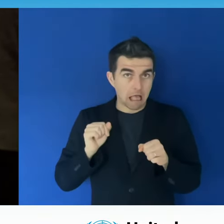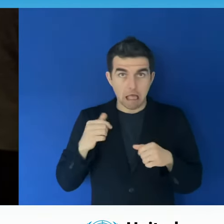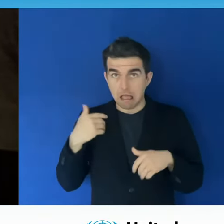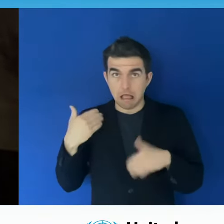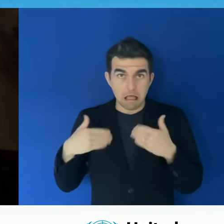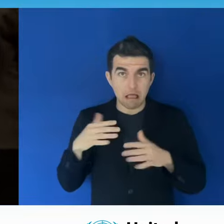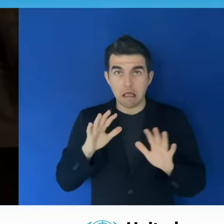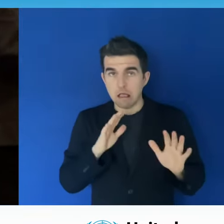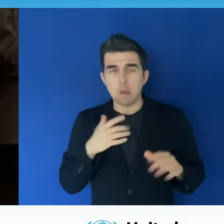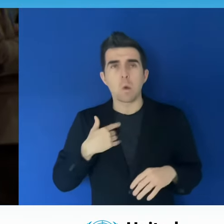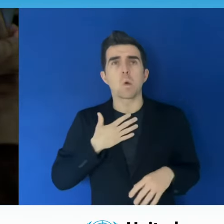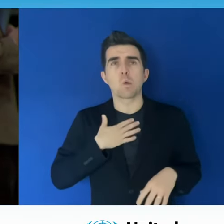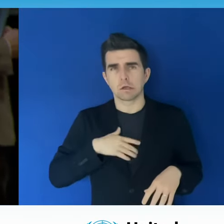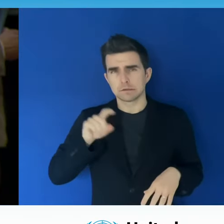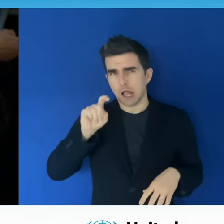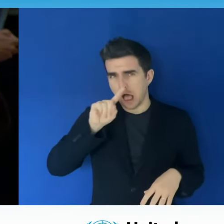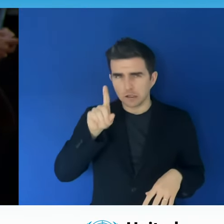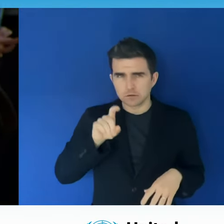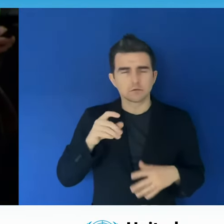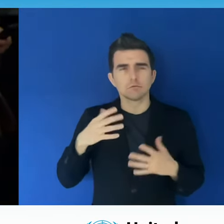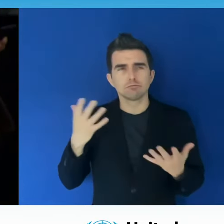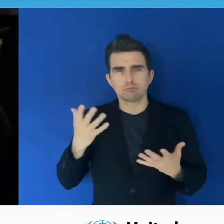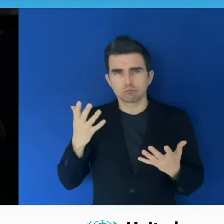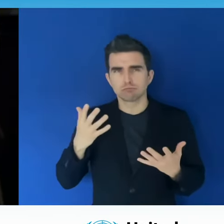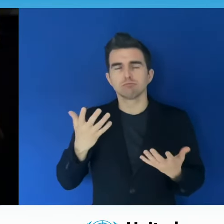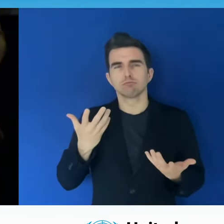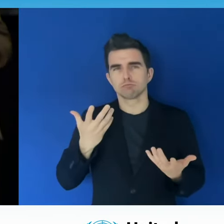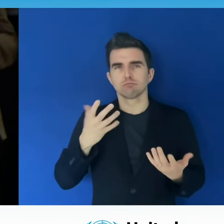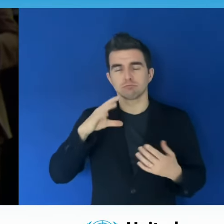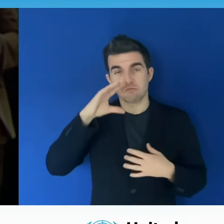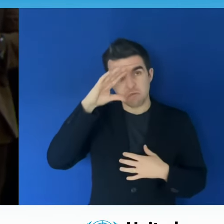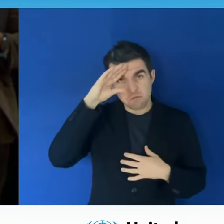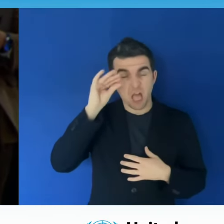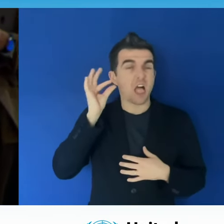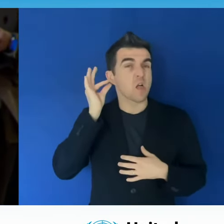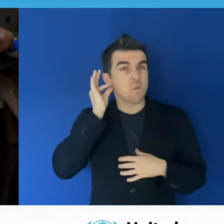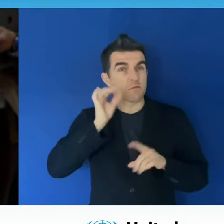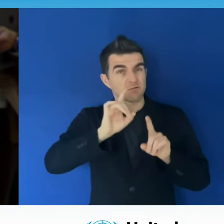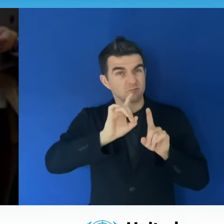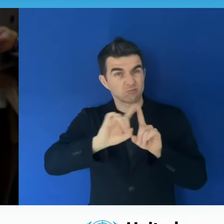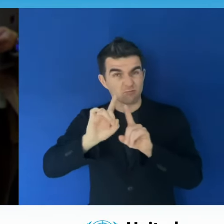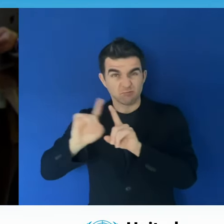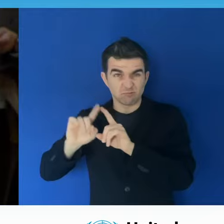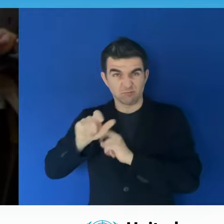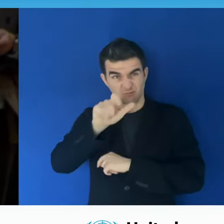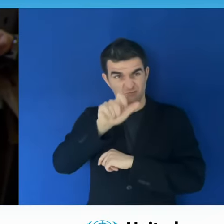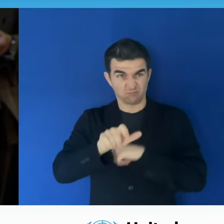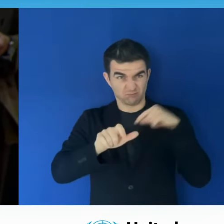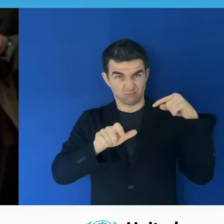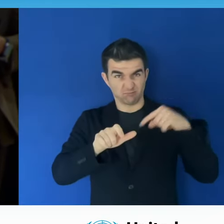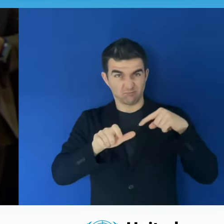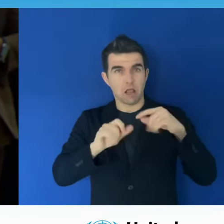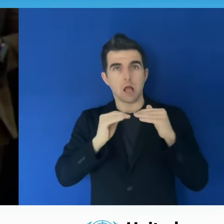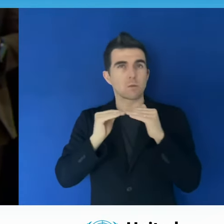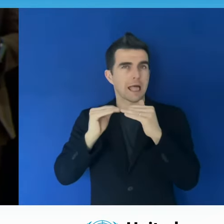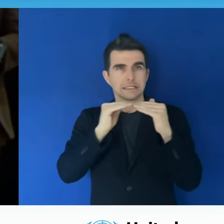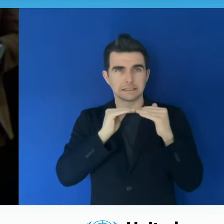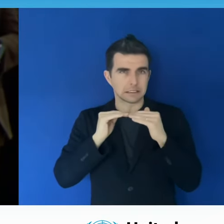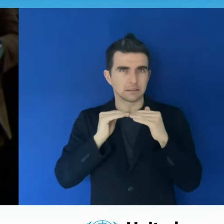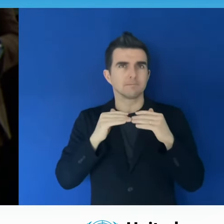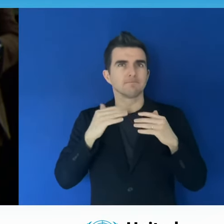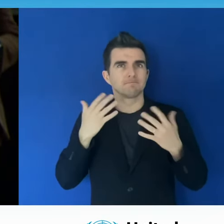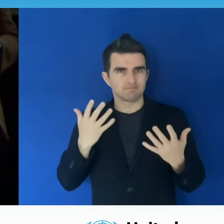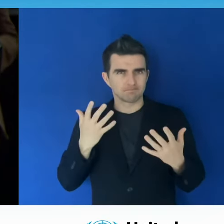said at the beginning, it's not as usual to see this many young people in the room, but it's also not as usual to